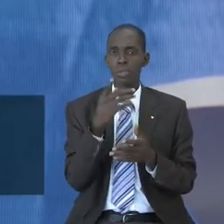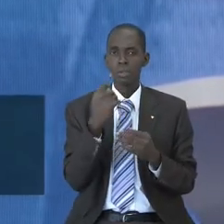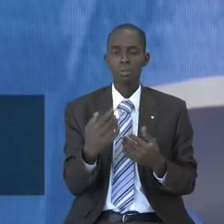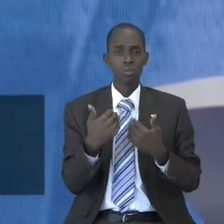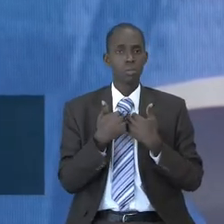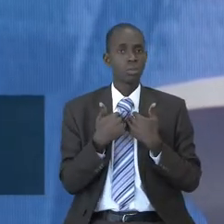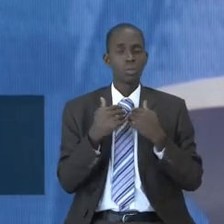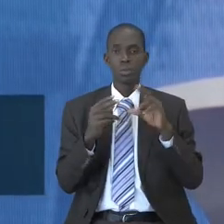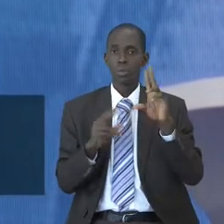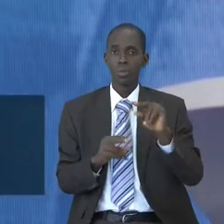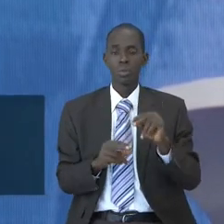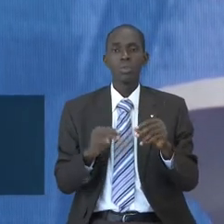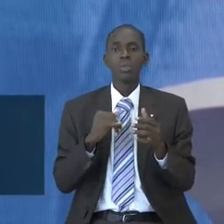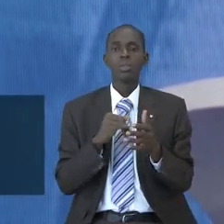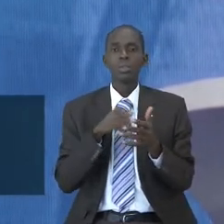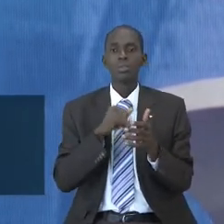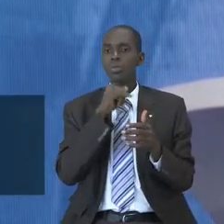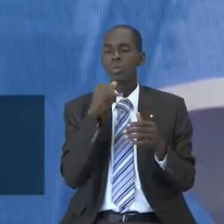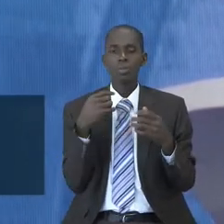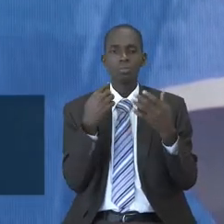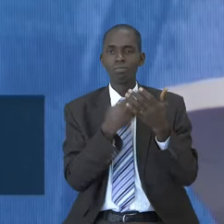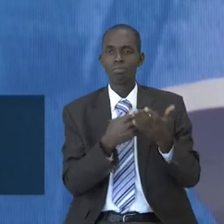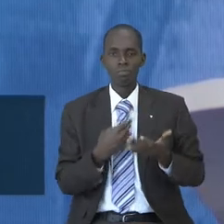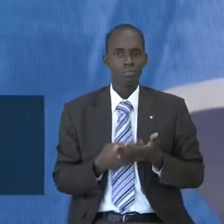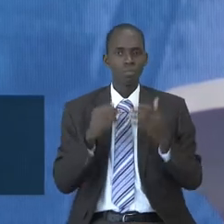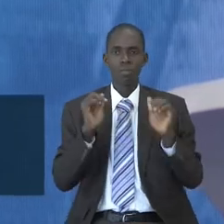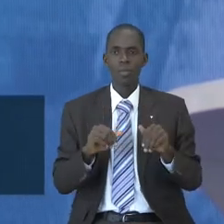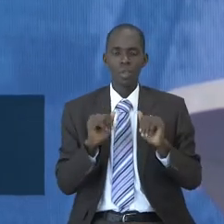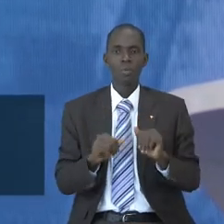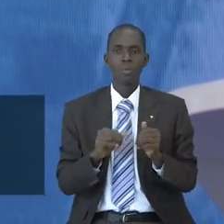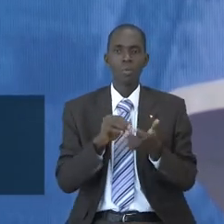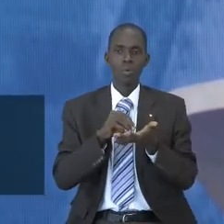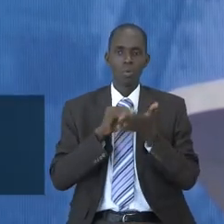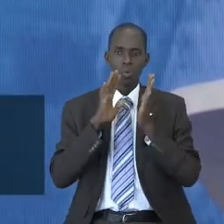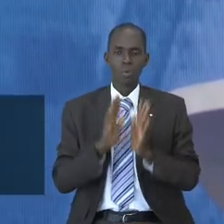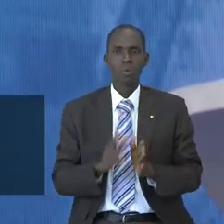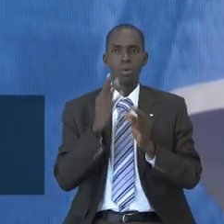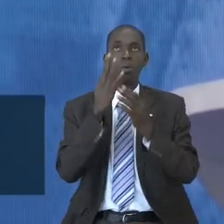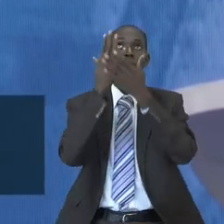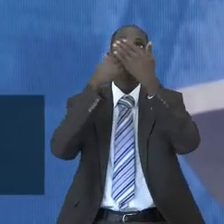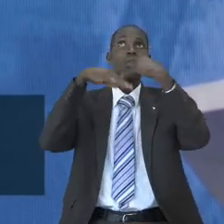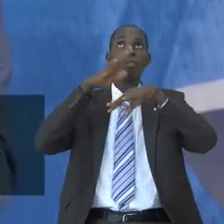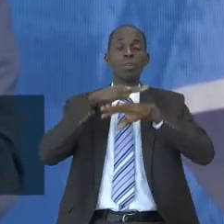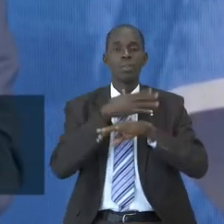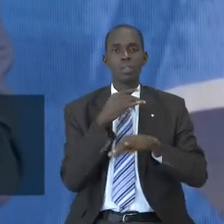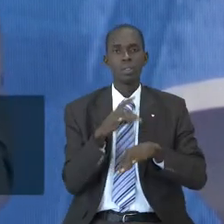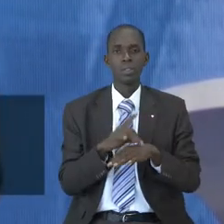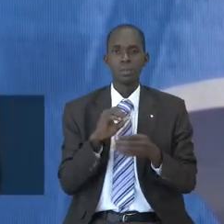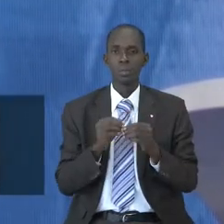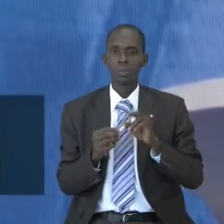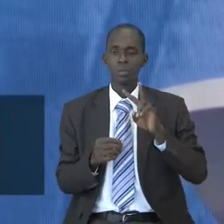indisputable, unarguable, undebatable possessor of heaven and earth. Number two,